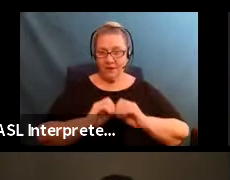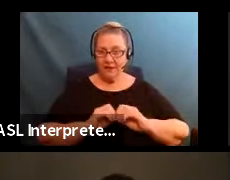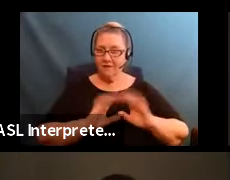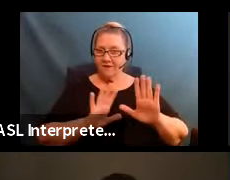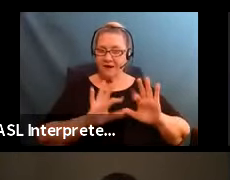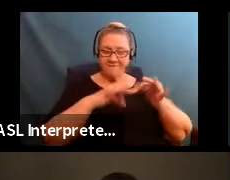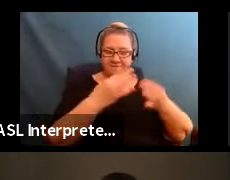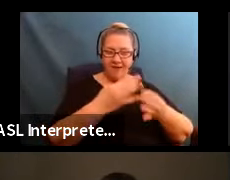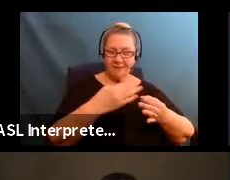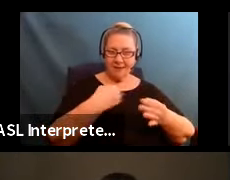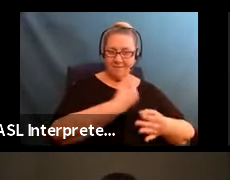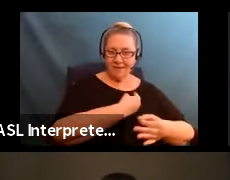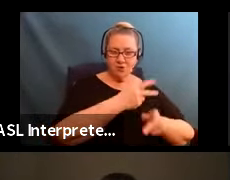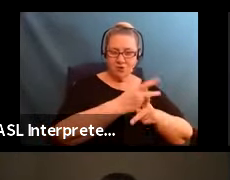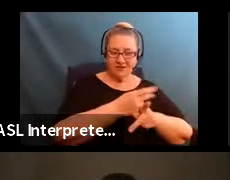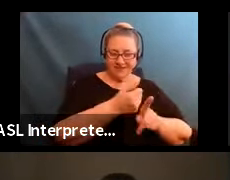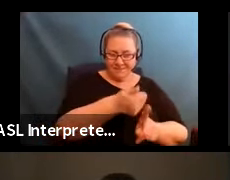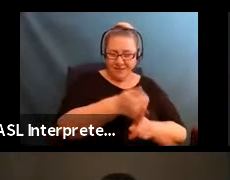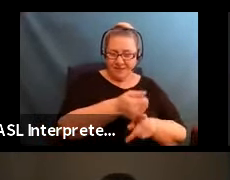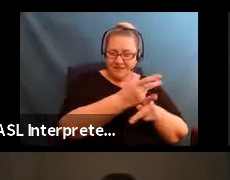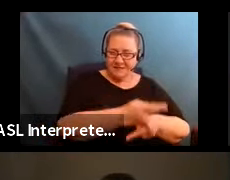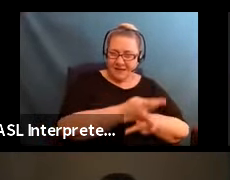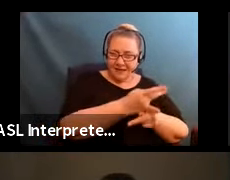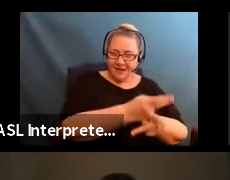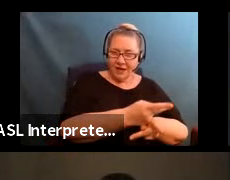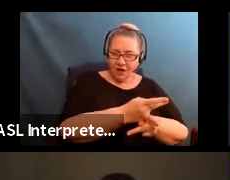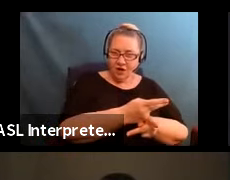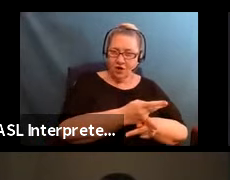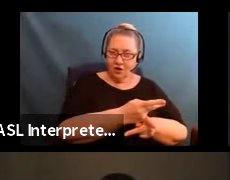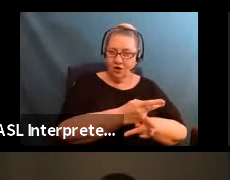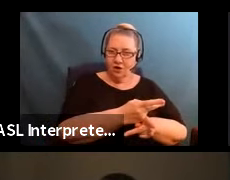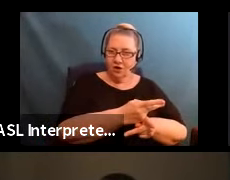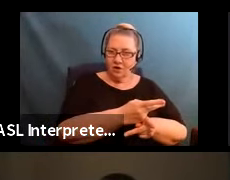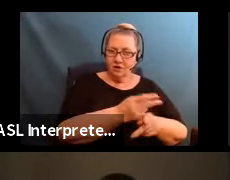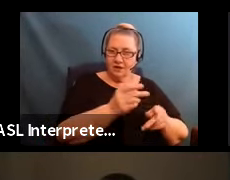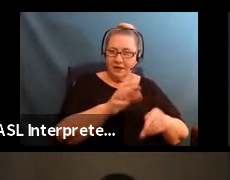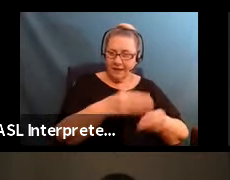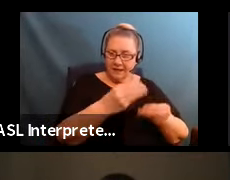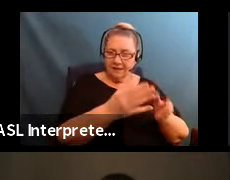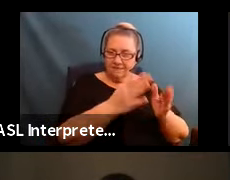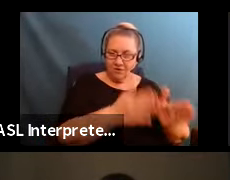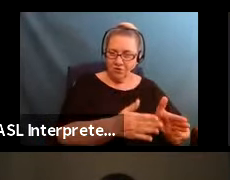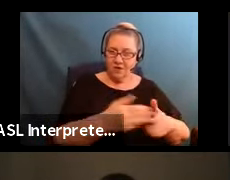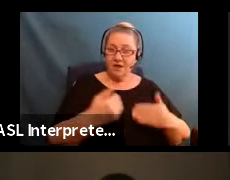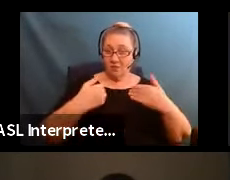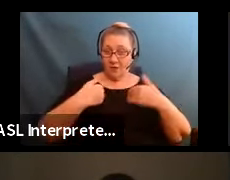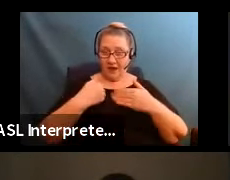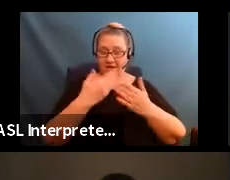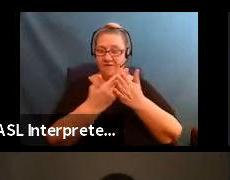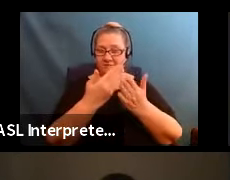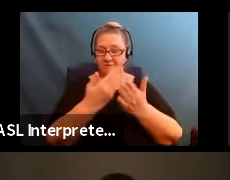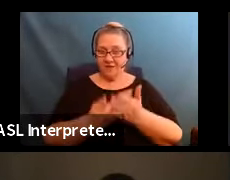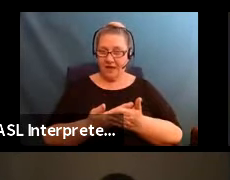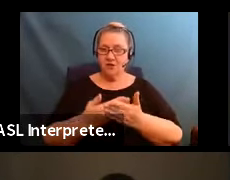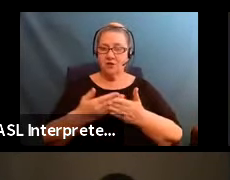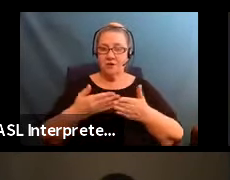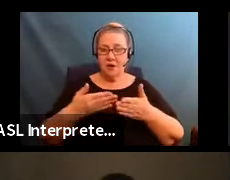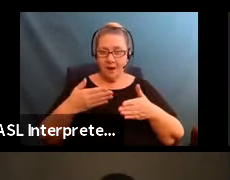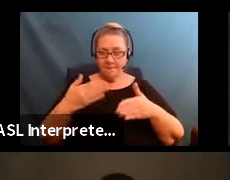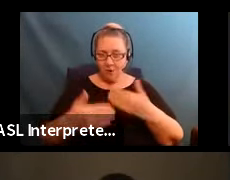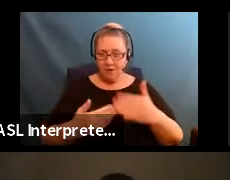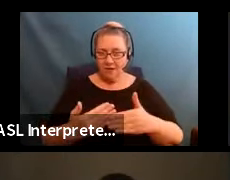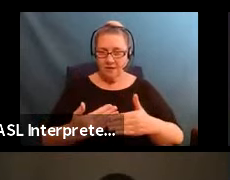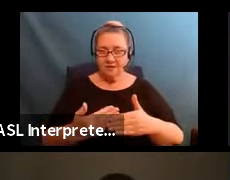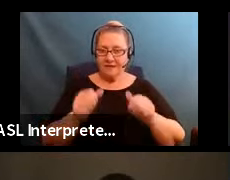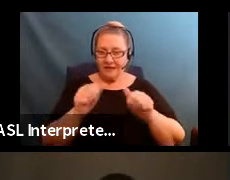members who are caregivers and are and there is a verification process that they're an official caregiver, that they would be